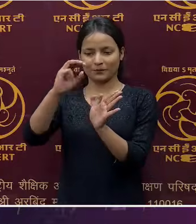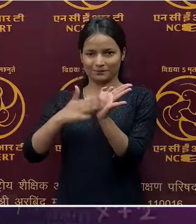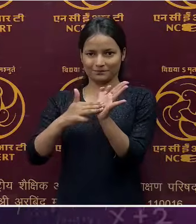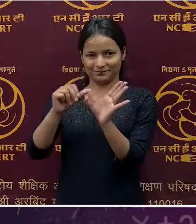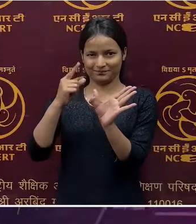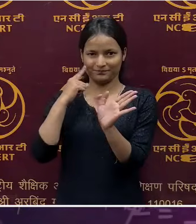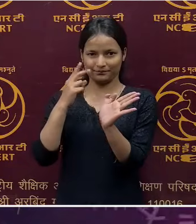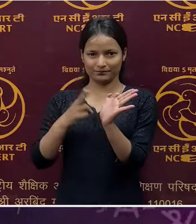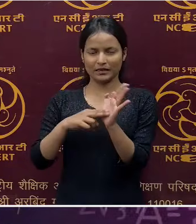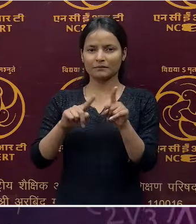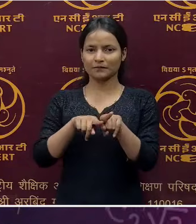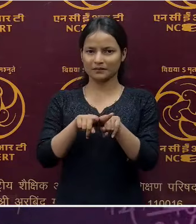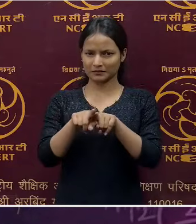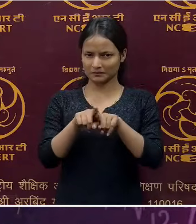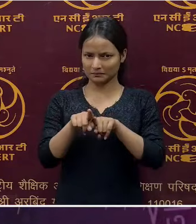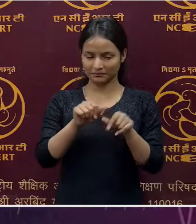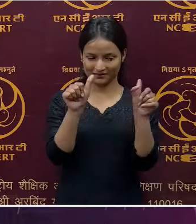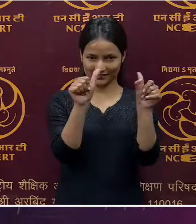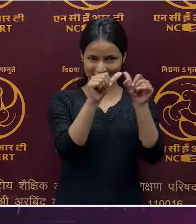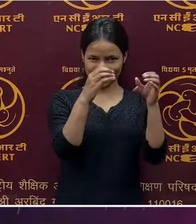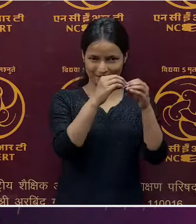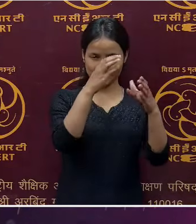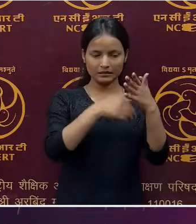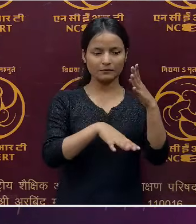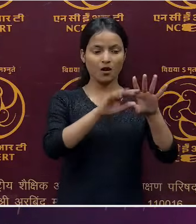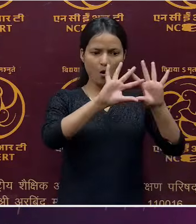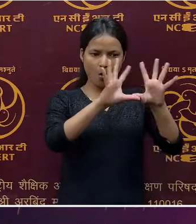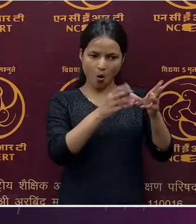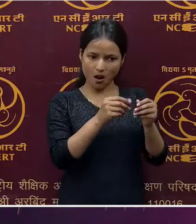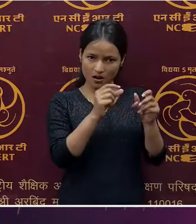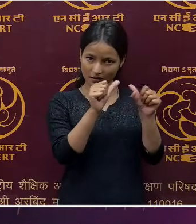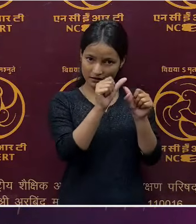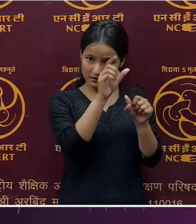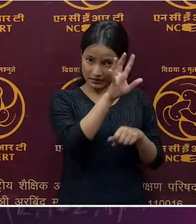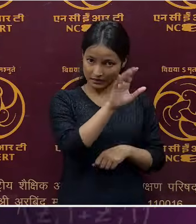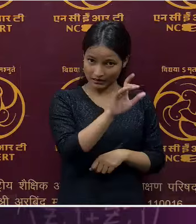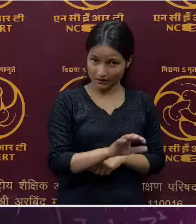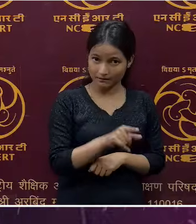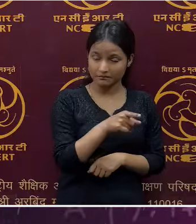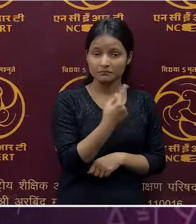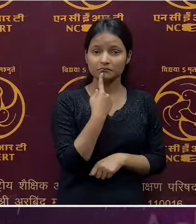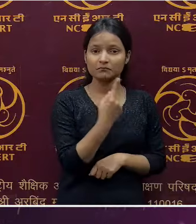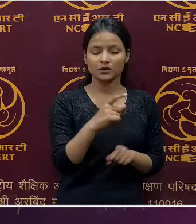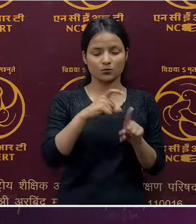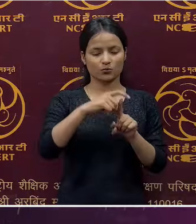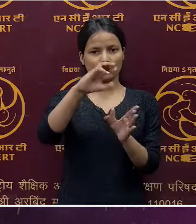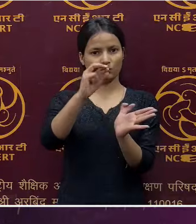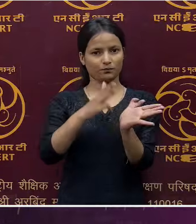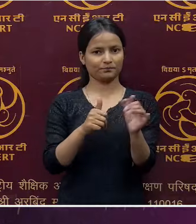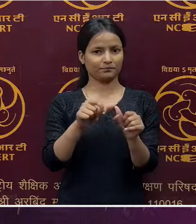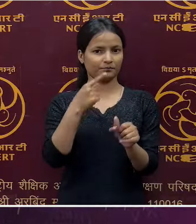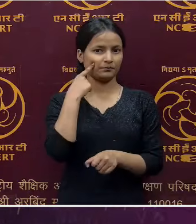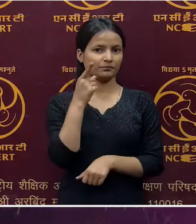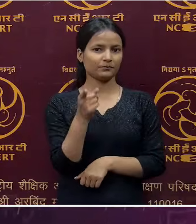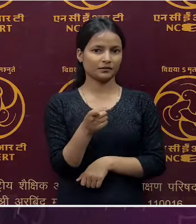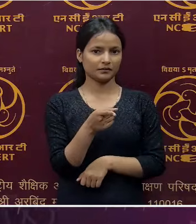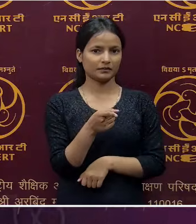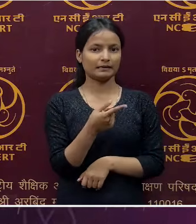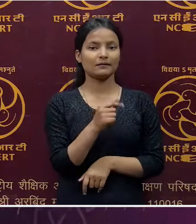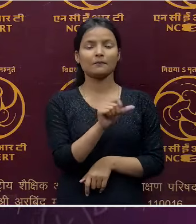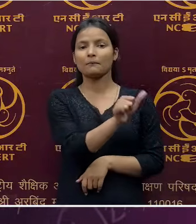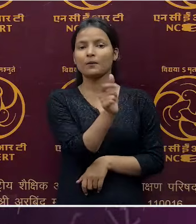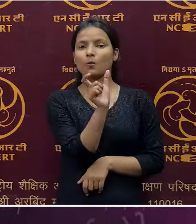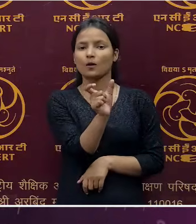that this is set A and this is set B. So all the elements of the set A is called domain. That is called input, set of